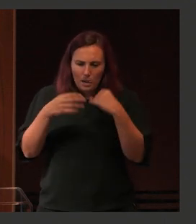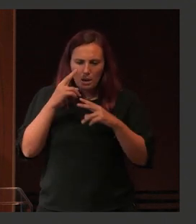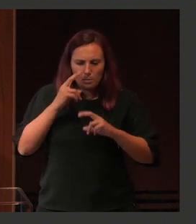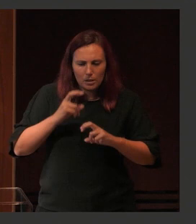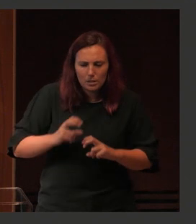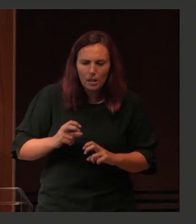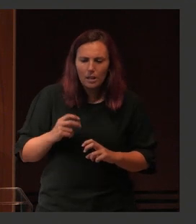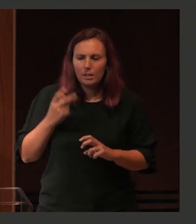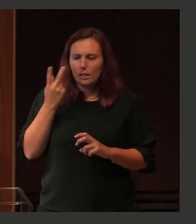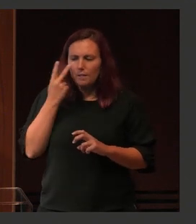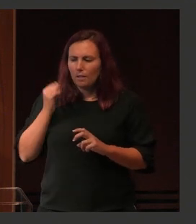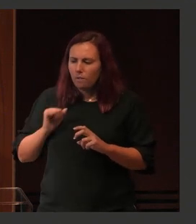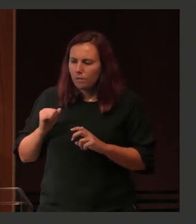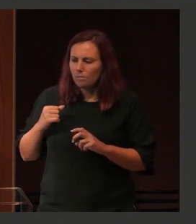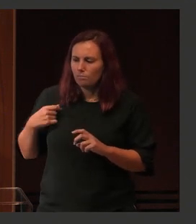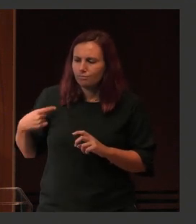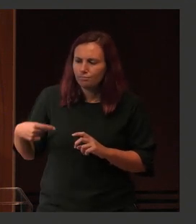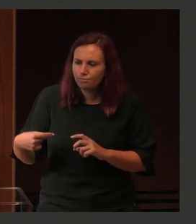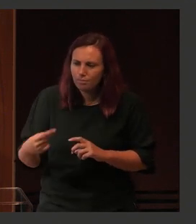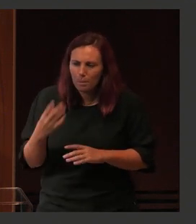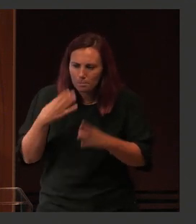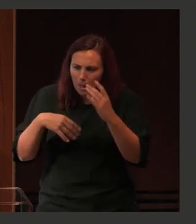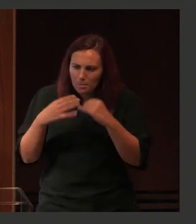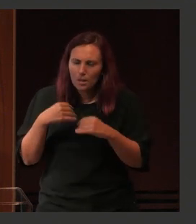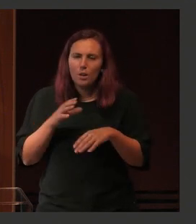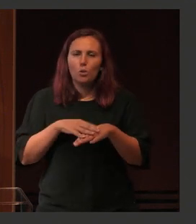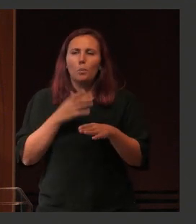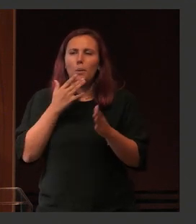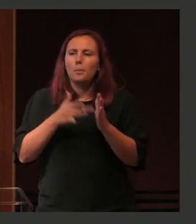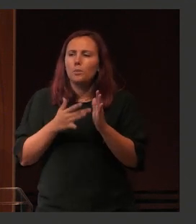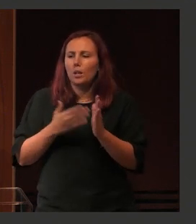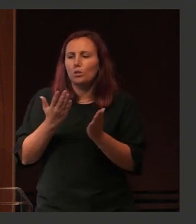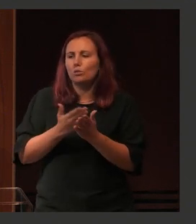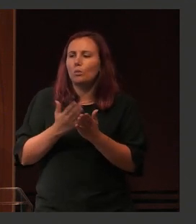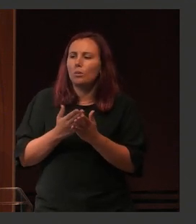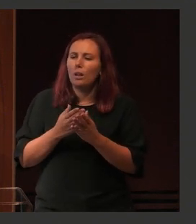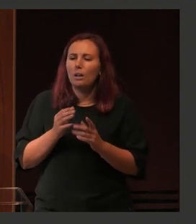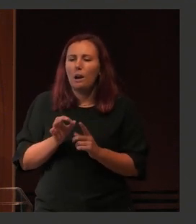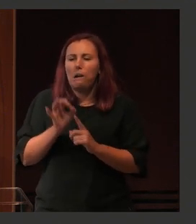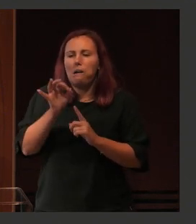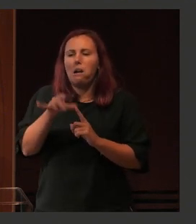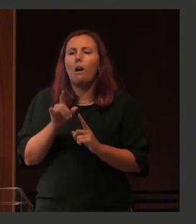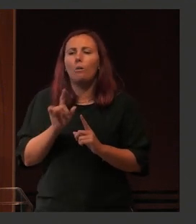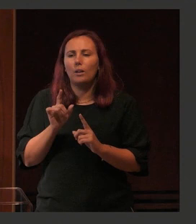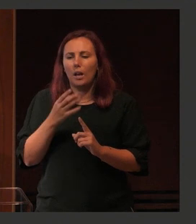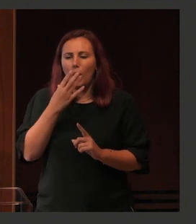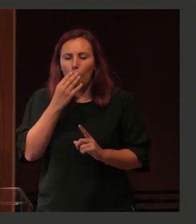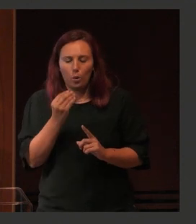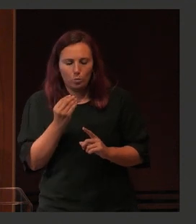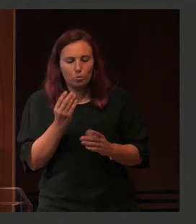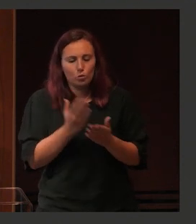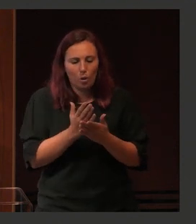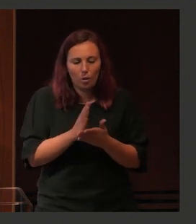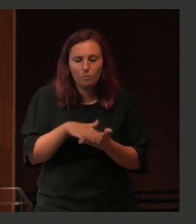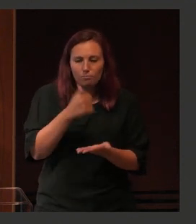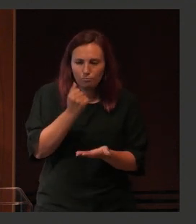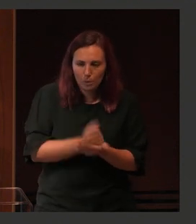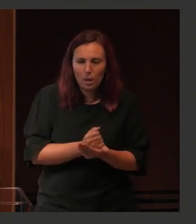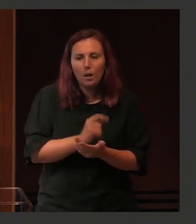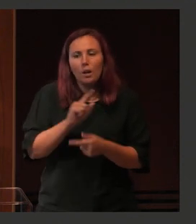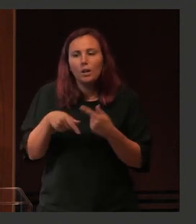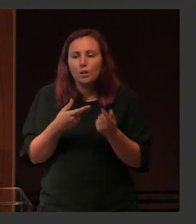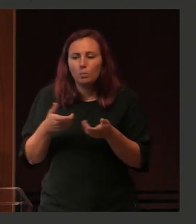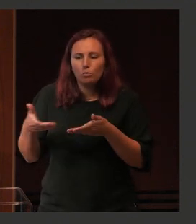the idea of an individual. Yes, when I leave school, I still go on learning because I saw that